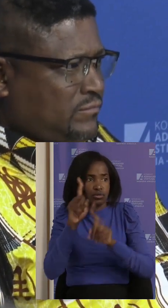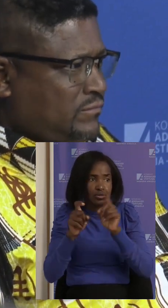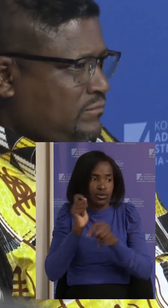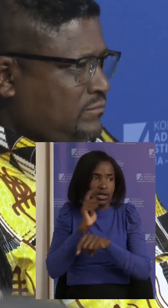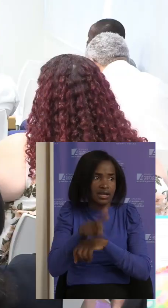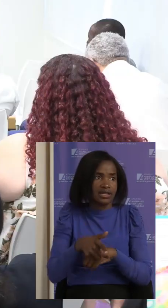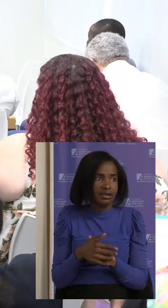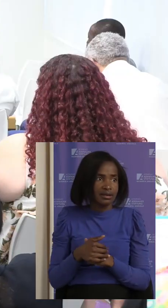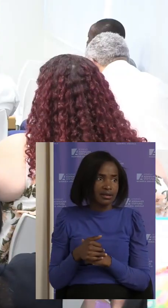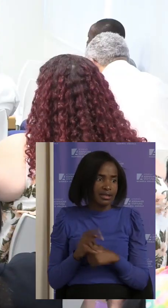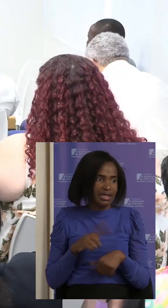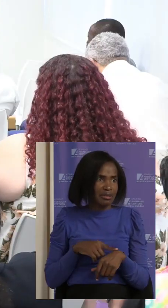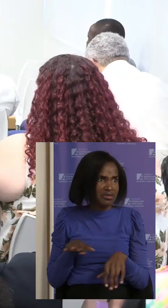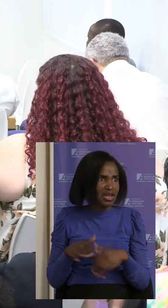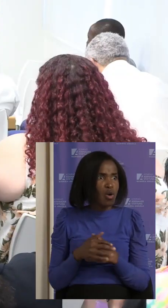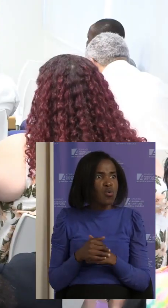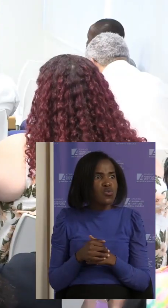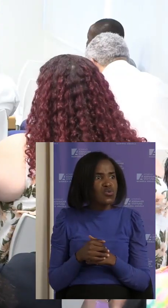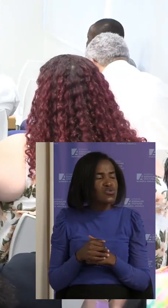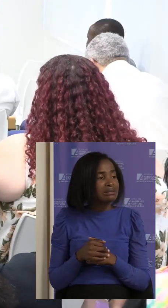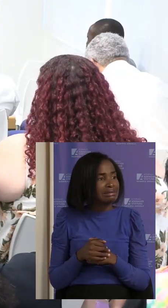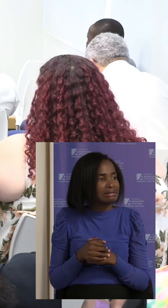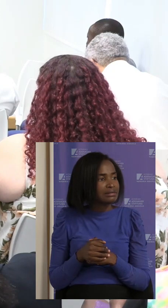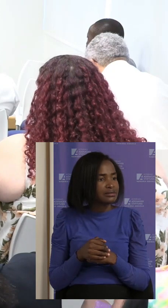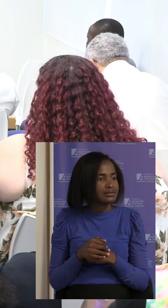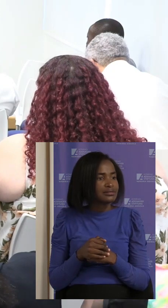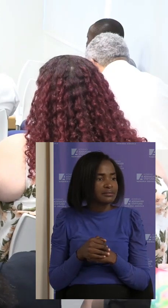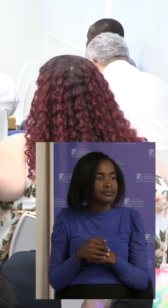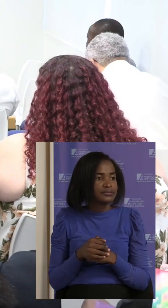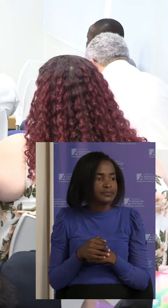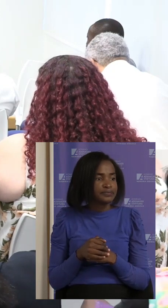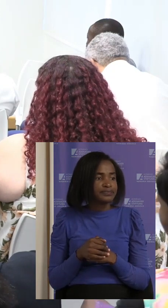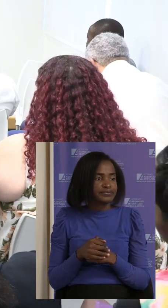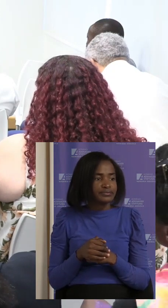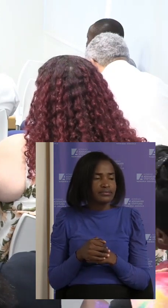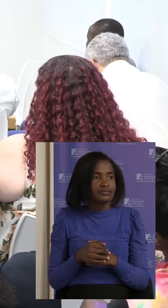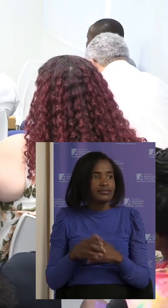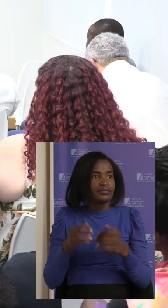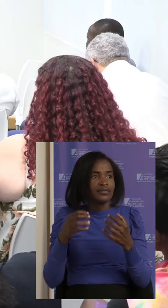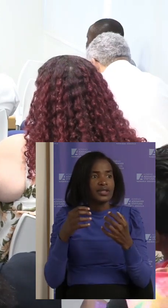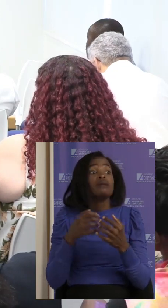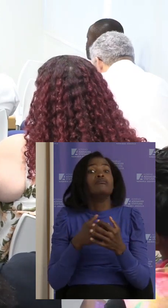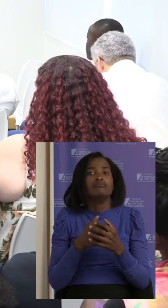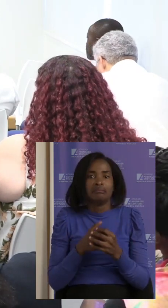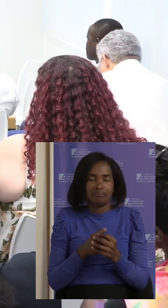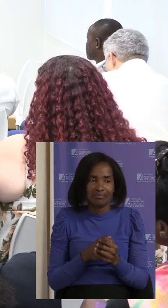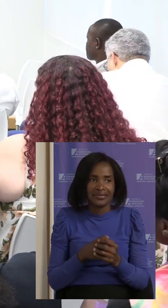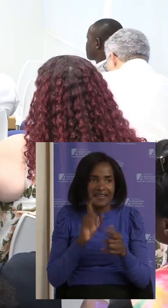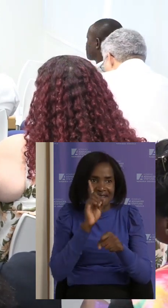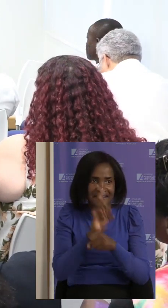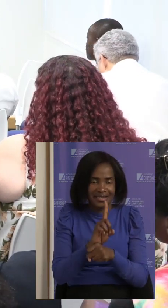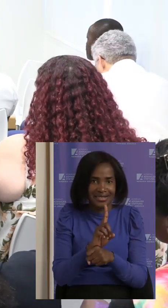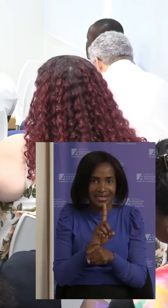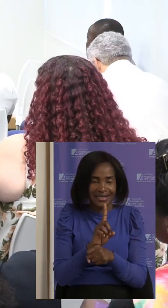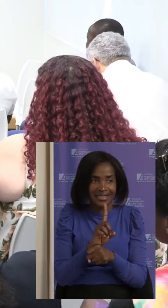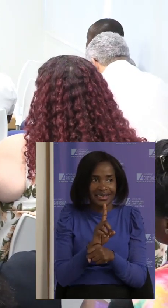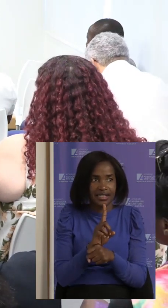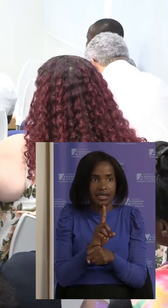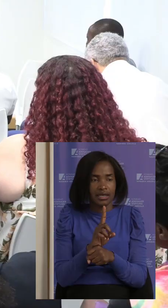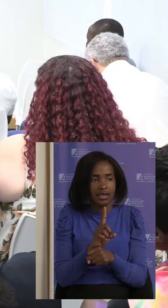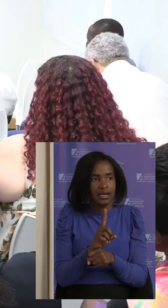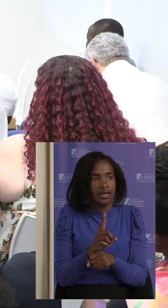stage. Thank you. Okay, good. First of all, to Mr. Paul, how